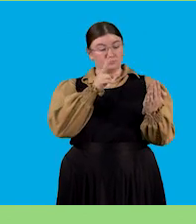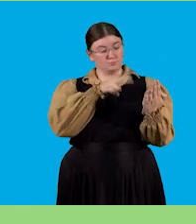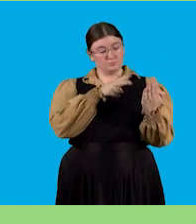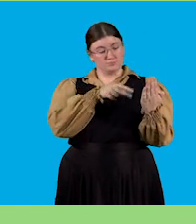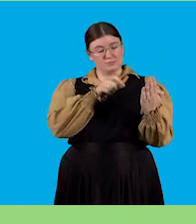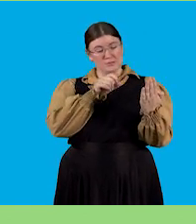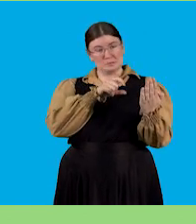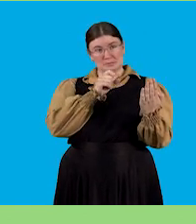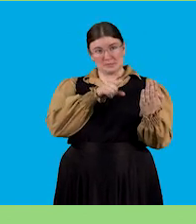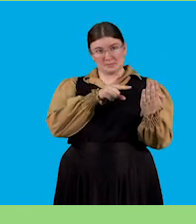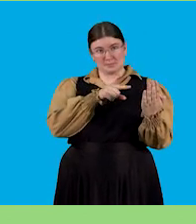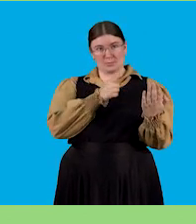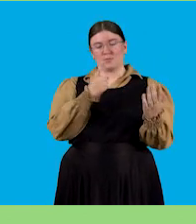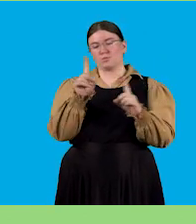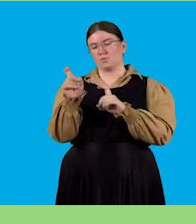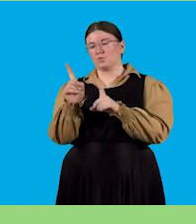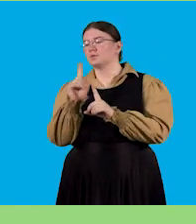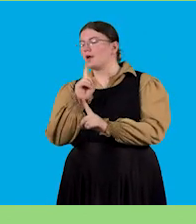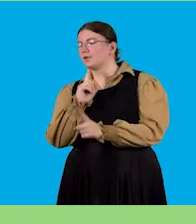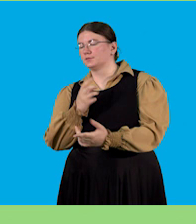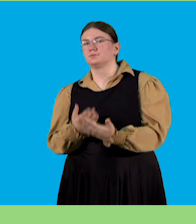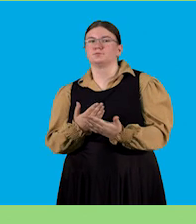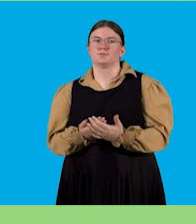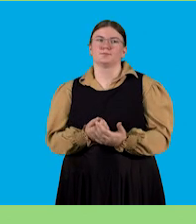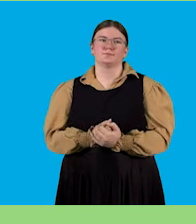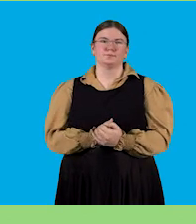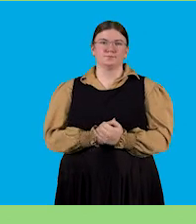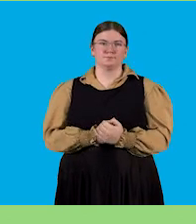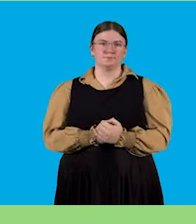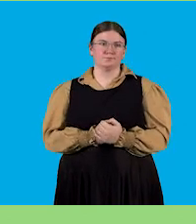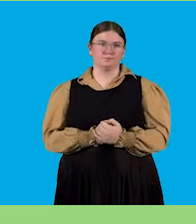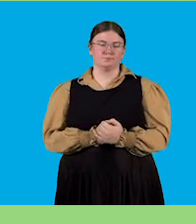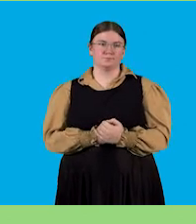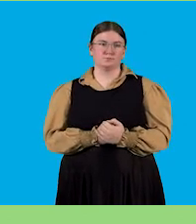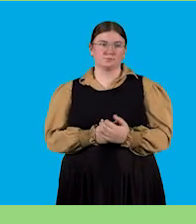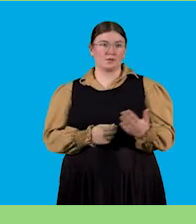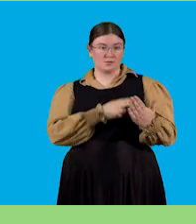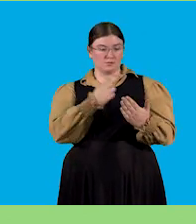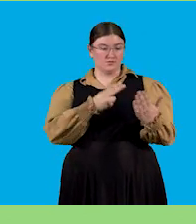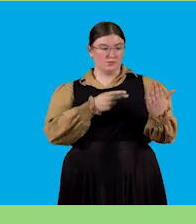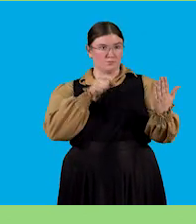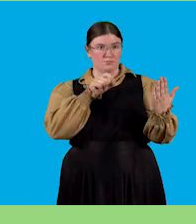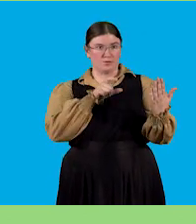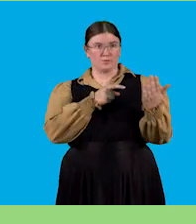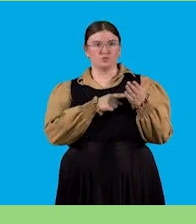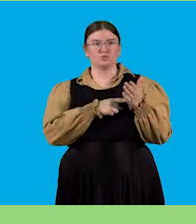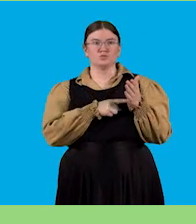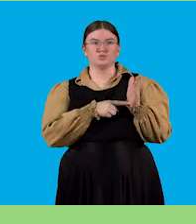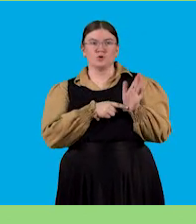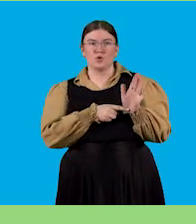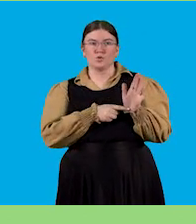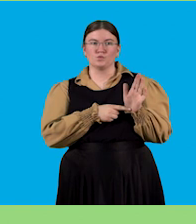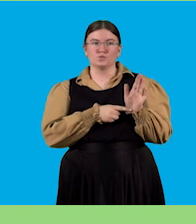diagram below to answer the questions that follow. This is basically a diagram that shows a